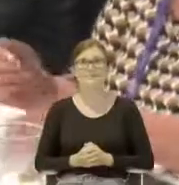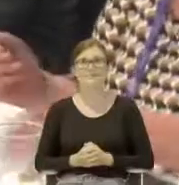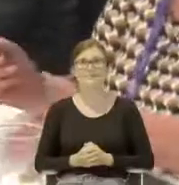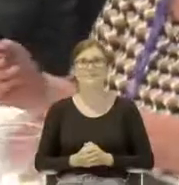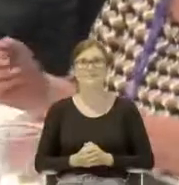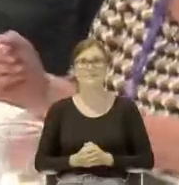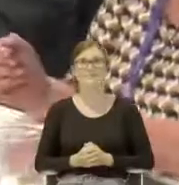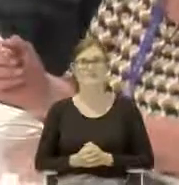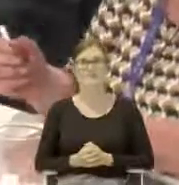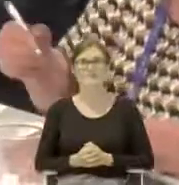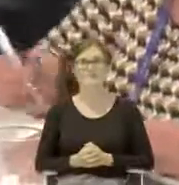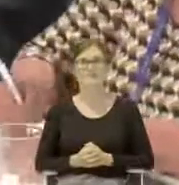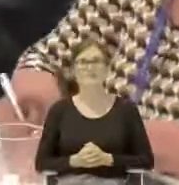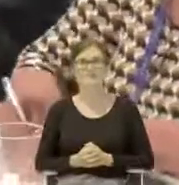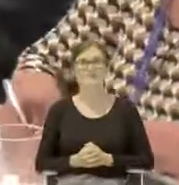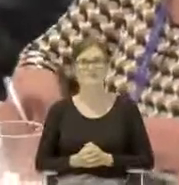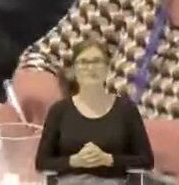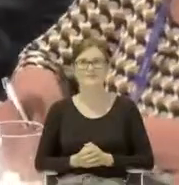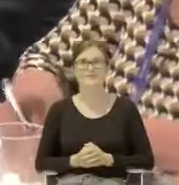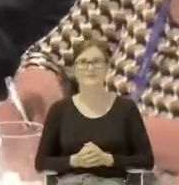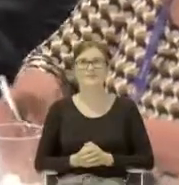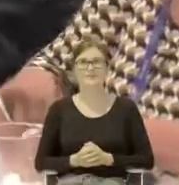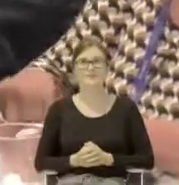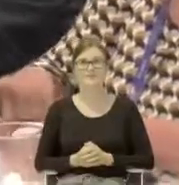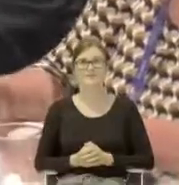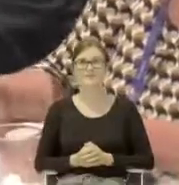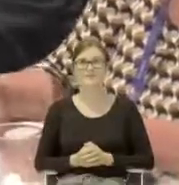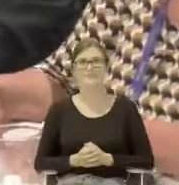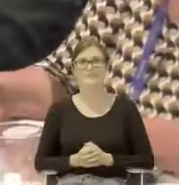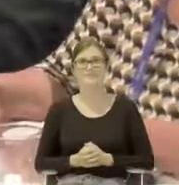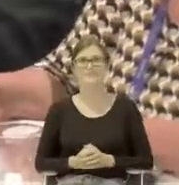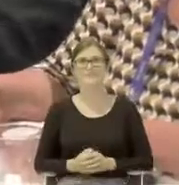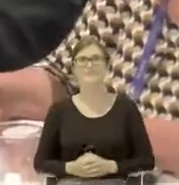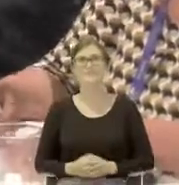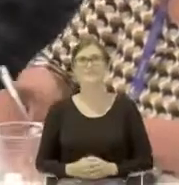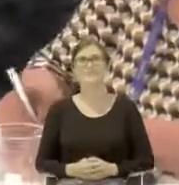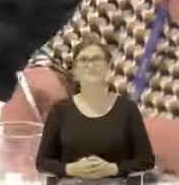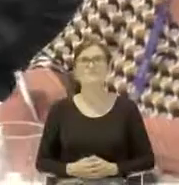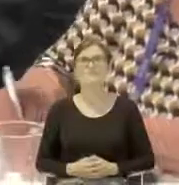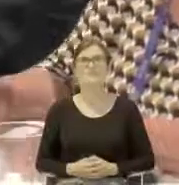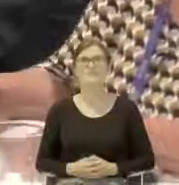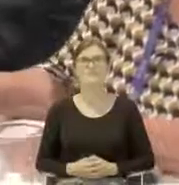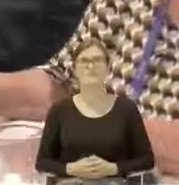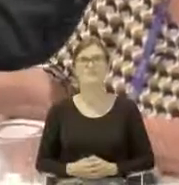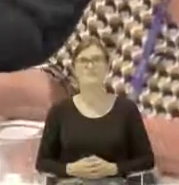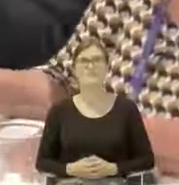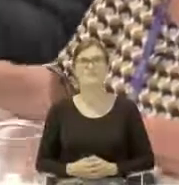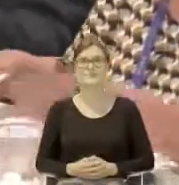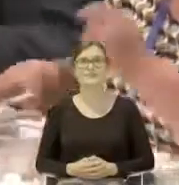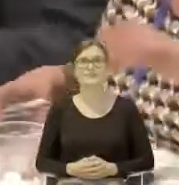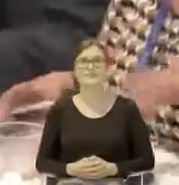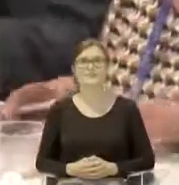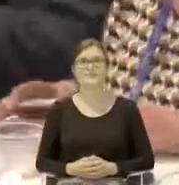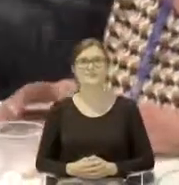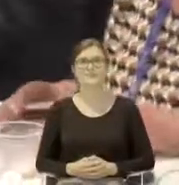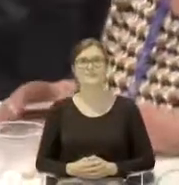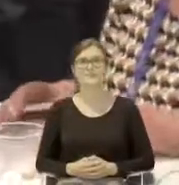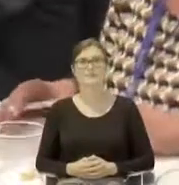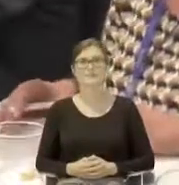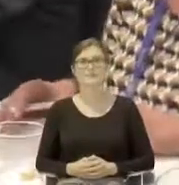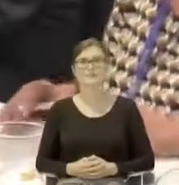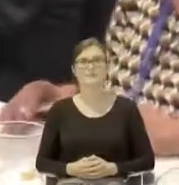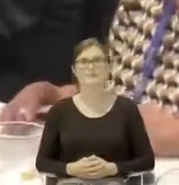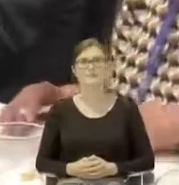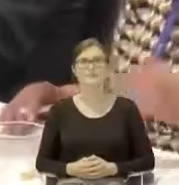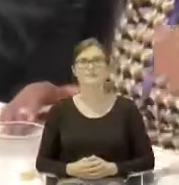within our surroundings. And I'm very happy to see many of my colleagues, many of my friends. I was in Kisumu